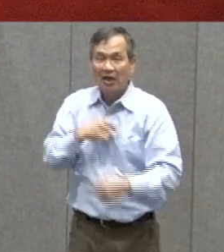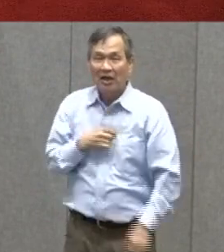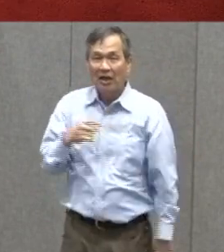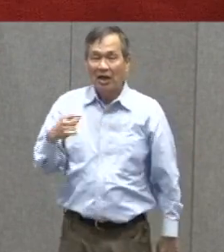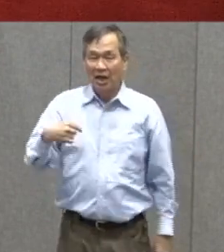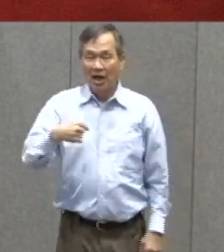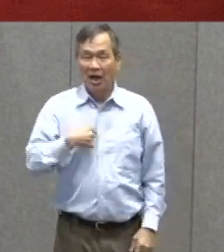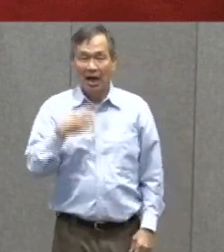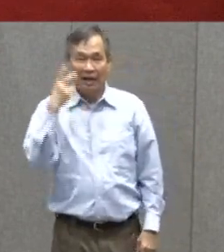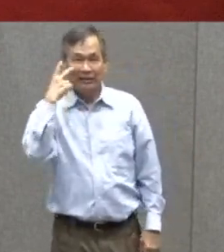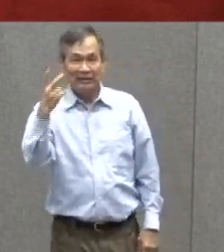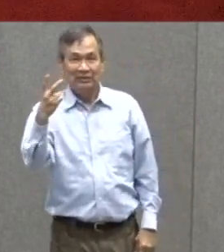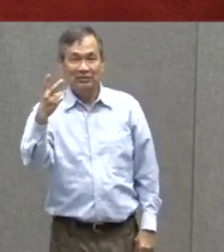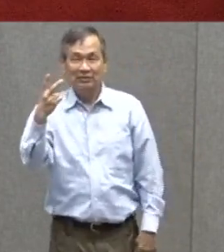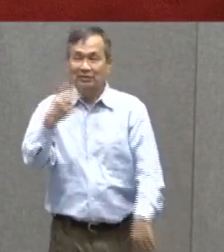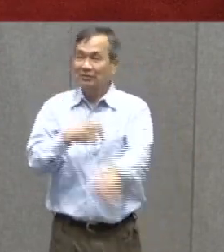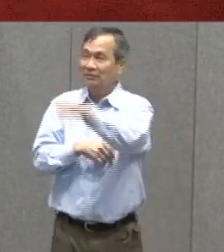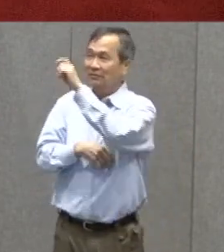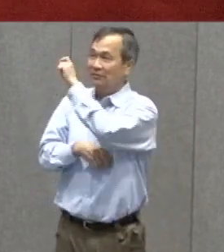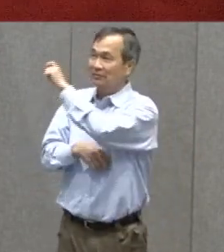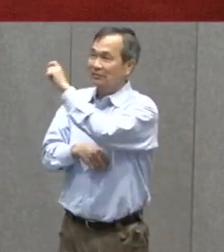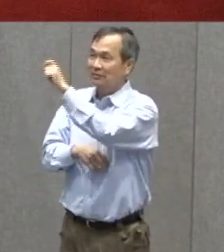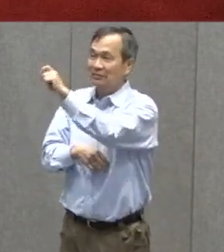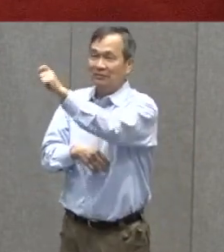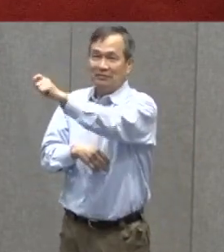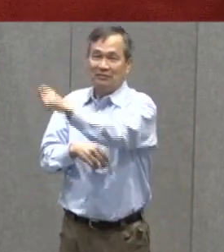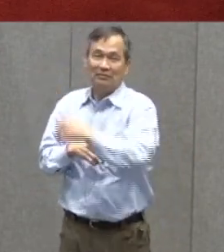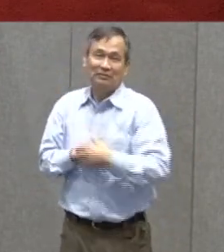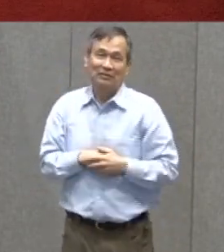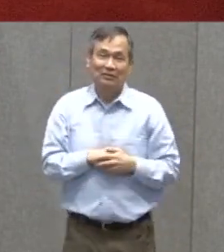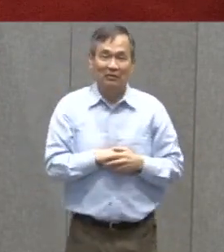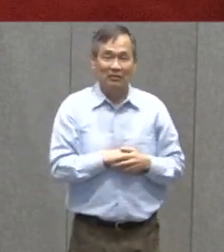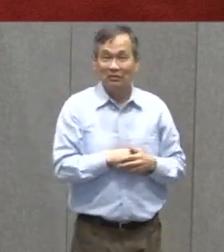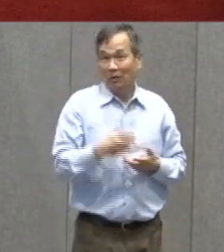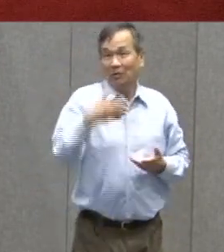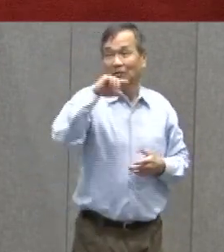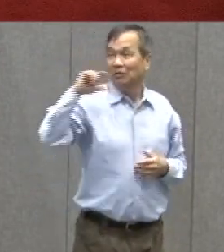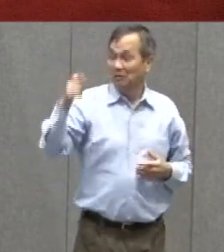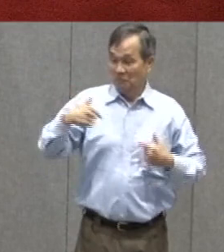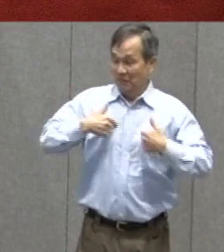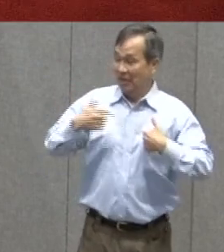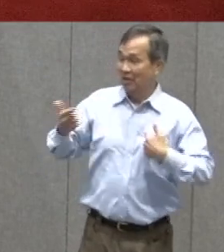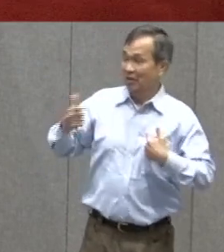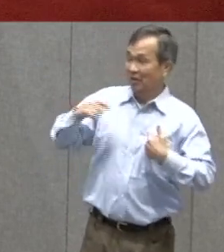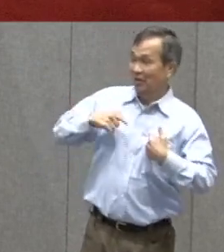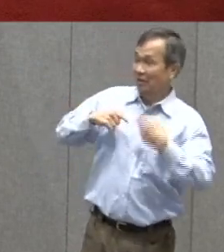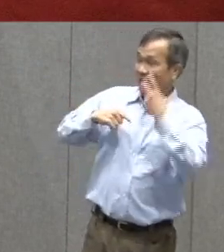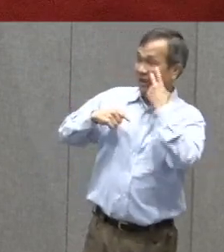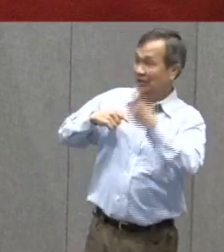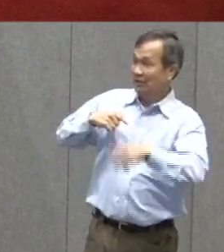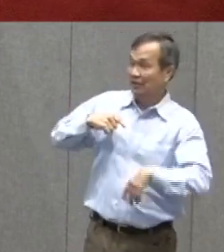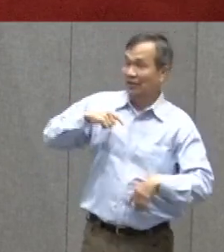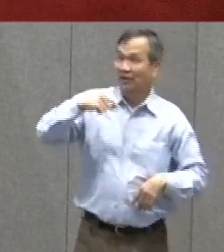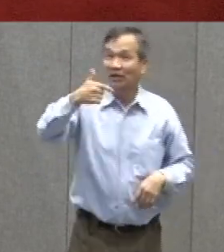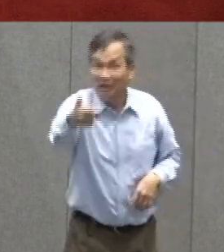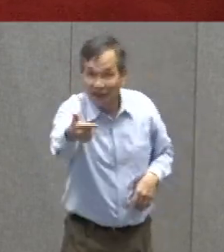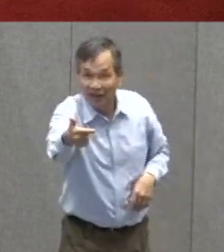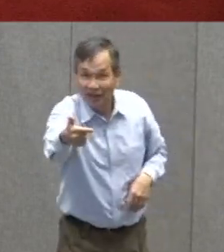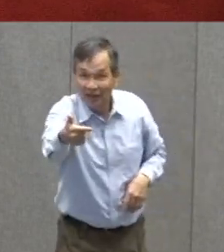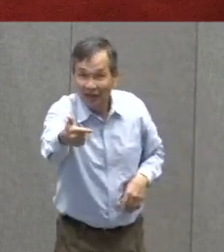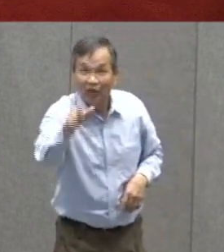see ... Then I'm going to put ... because you will fill in the blank for that, whatever you